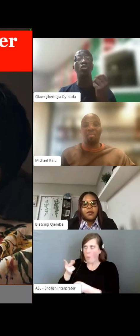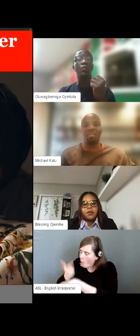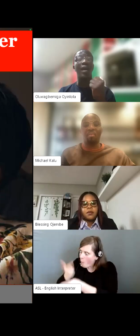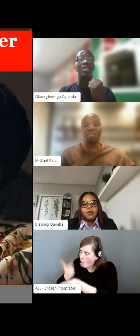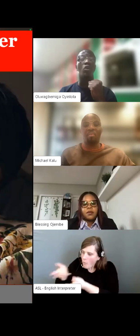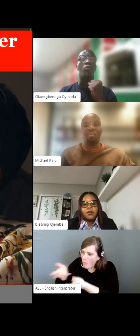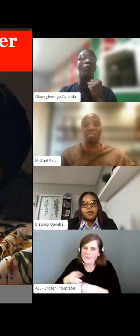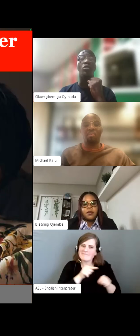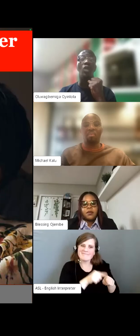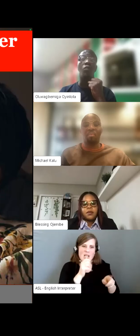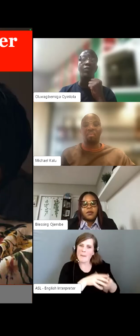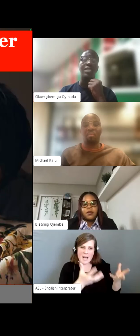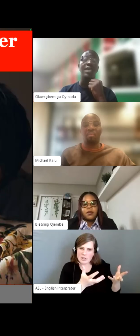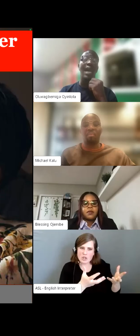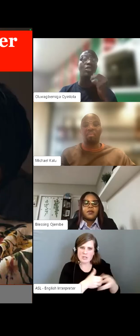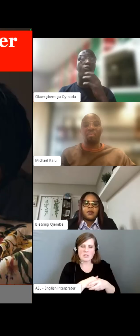due to disparity of